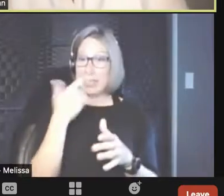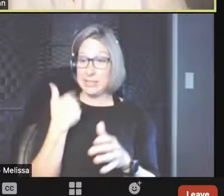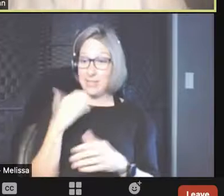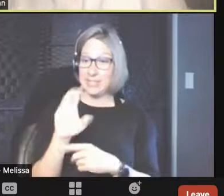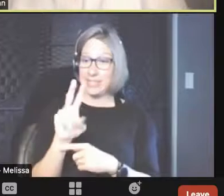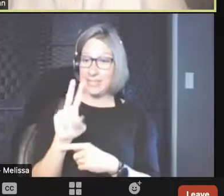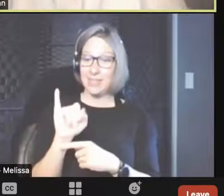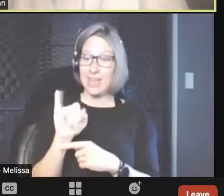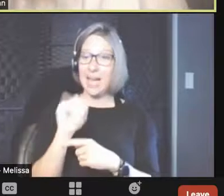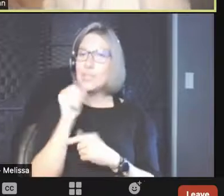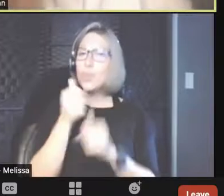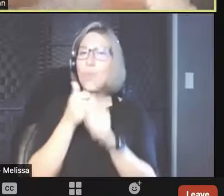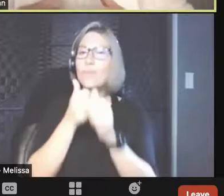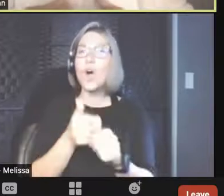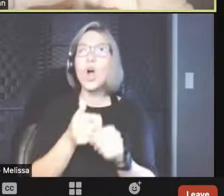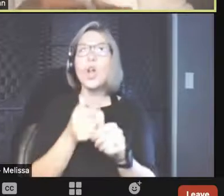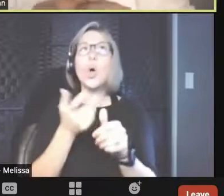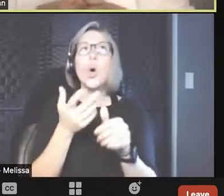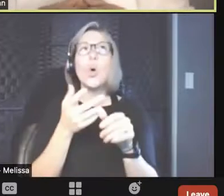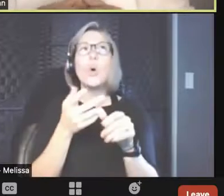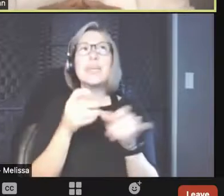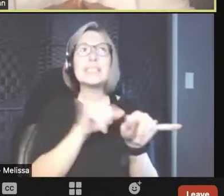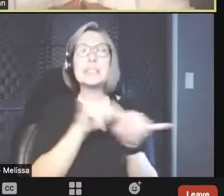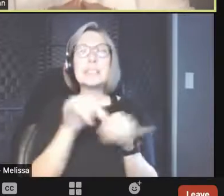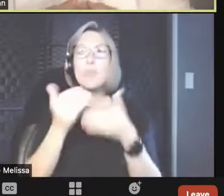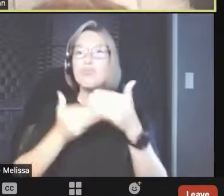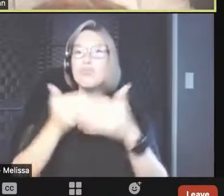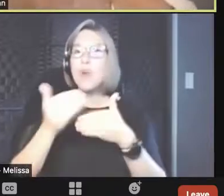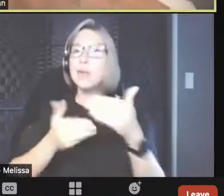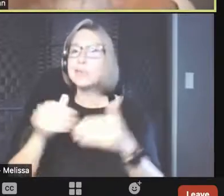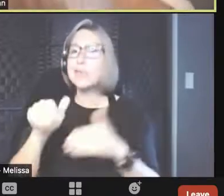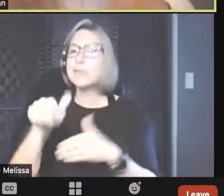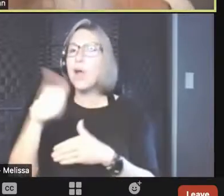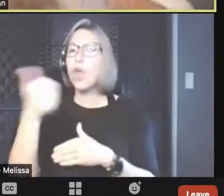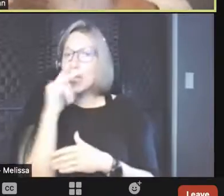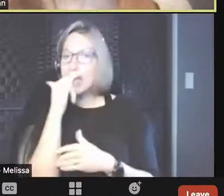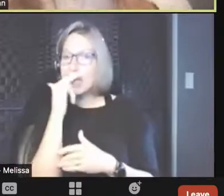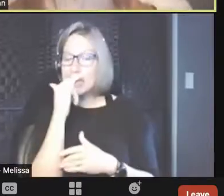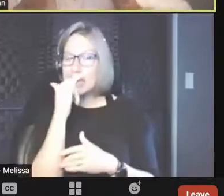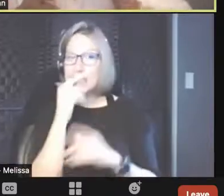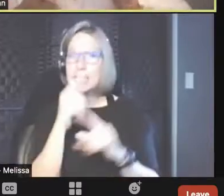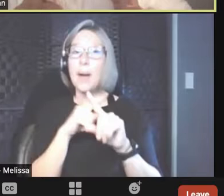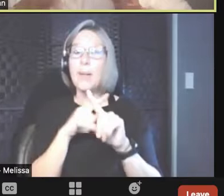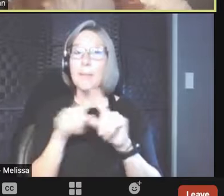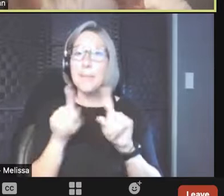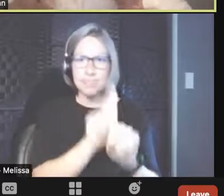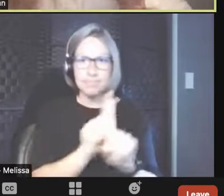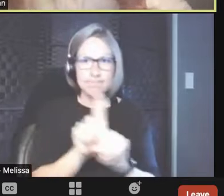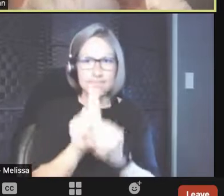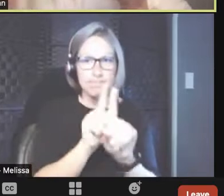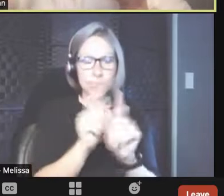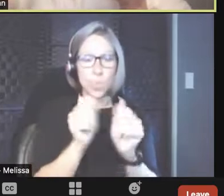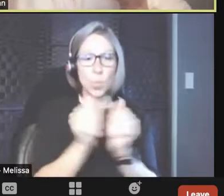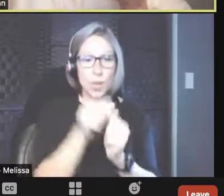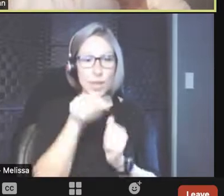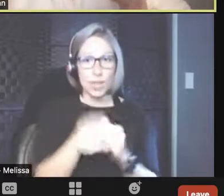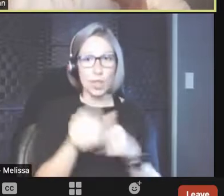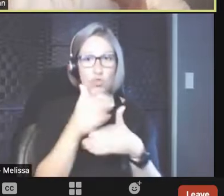children do, but when we intervene very specifically, starting with that range score, we can